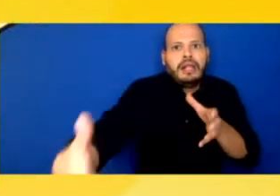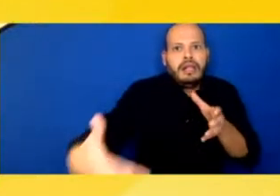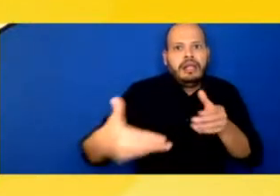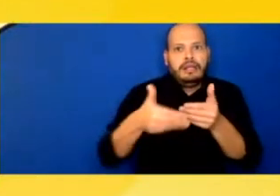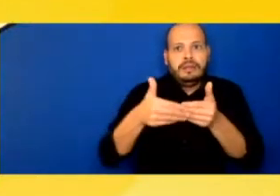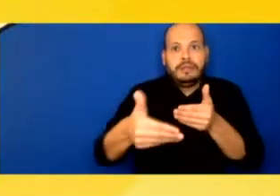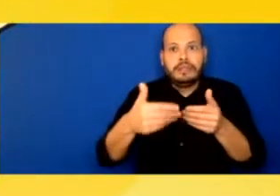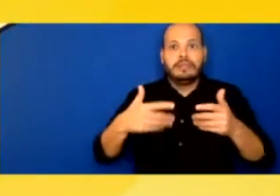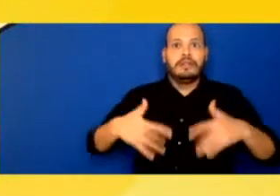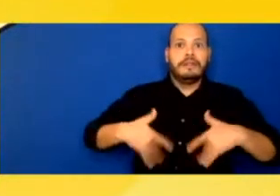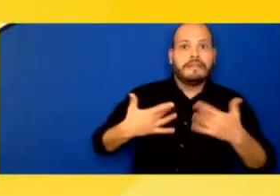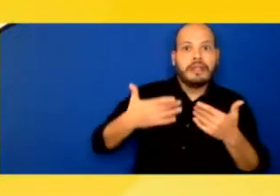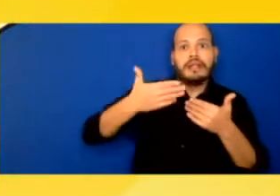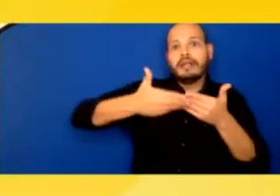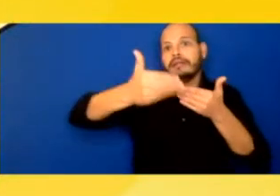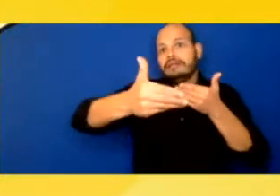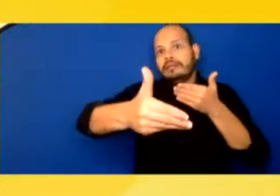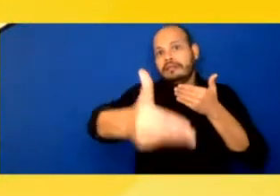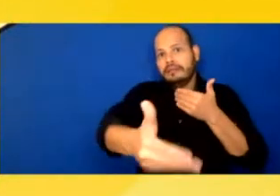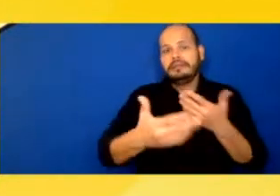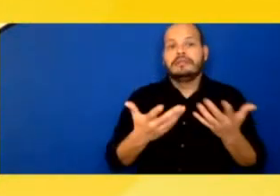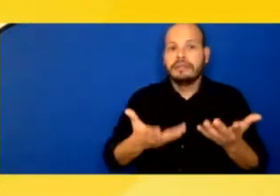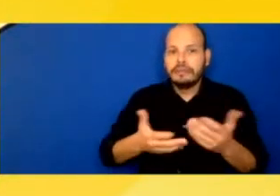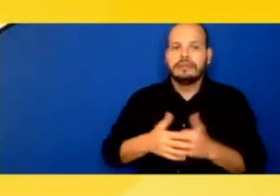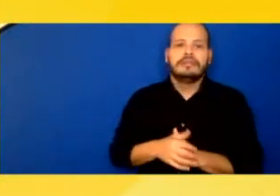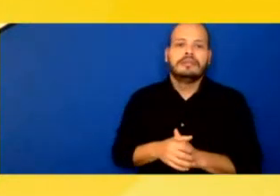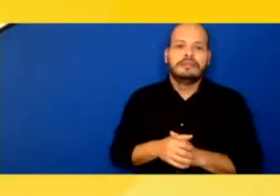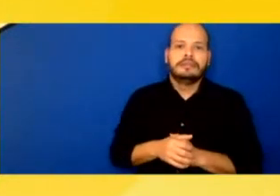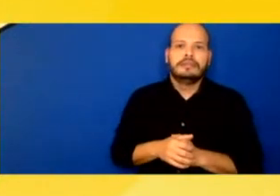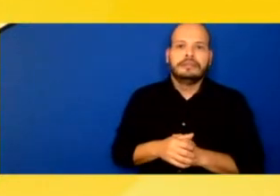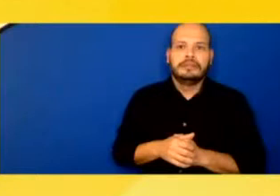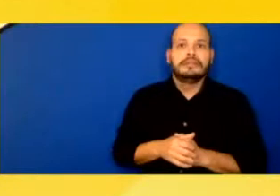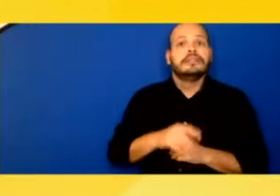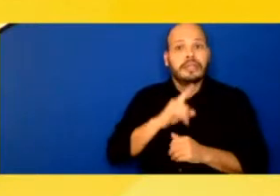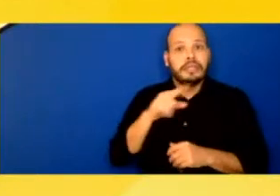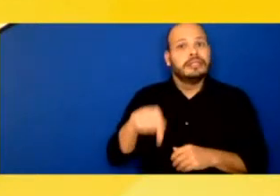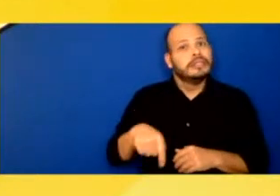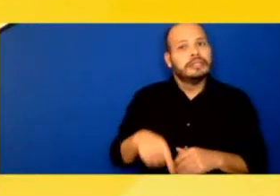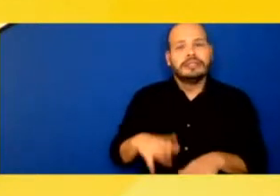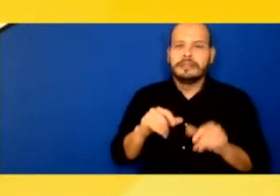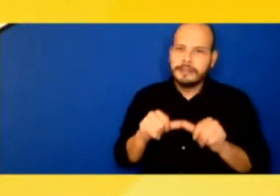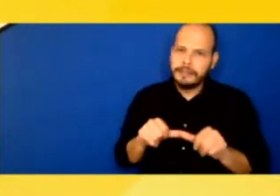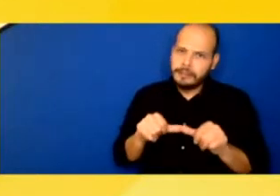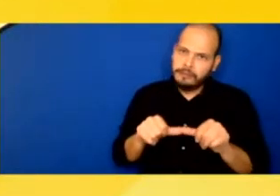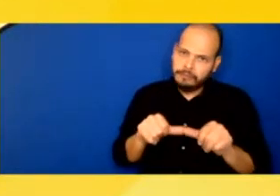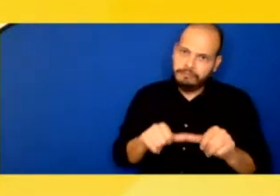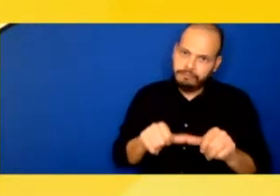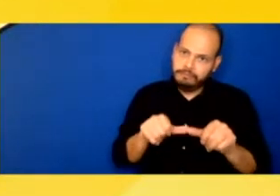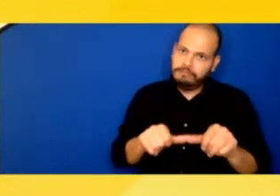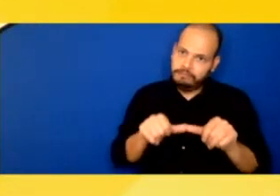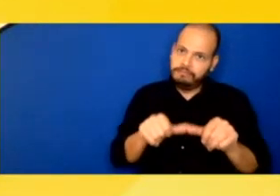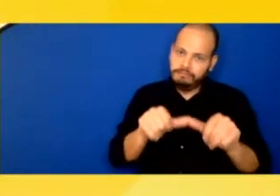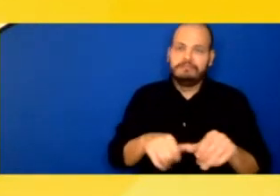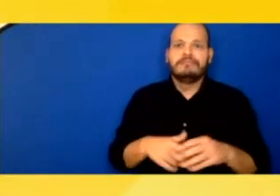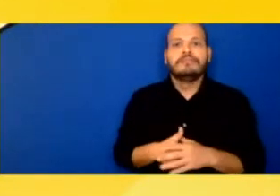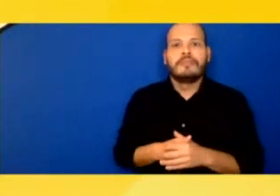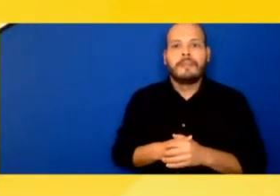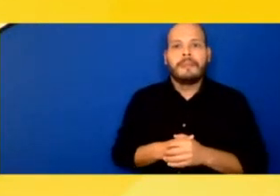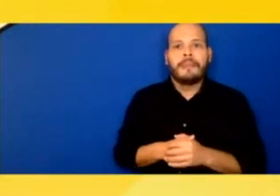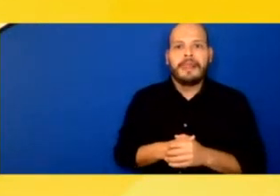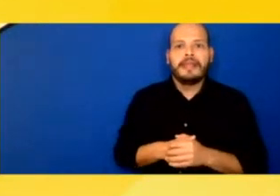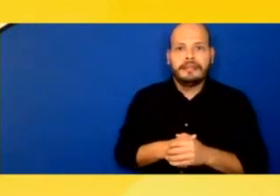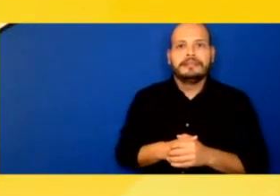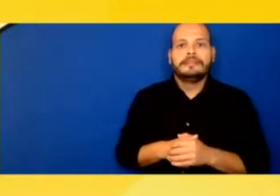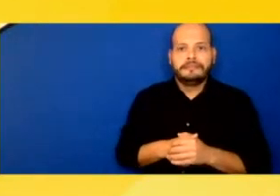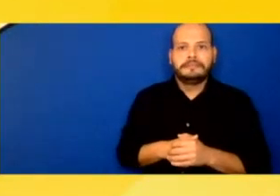sustained and going, keep this prophetic call going. And Reverend Casimir is going to help outline some of those more details, but we're here